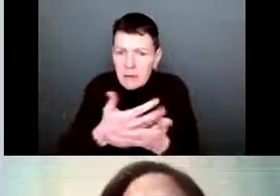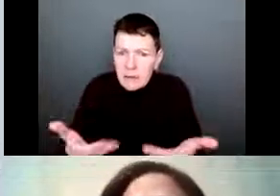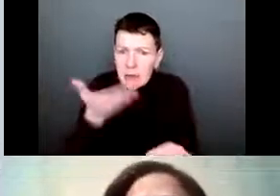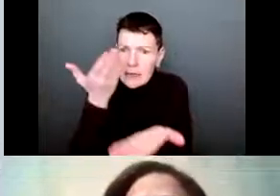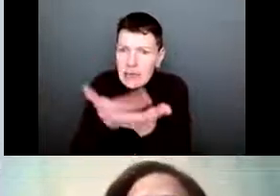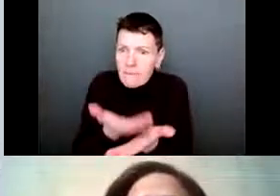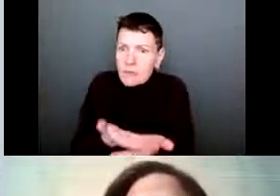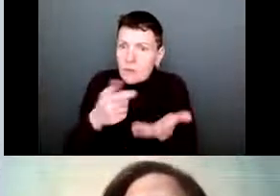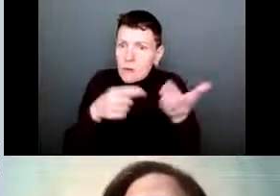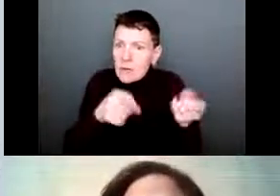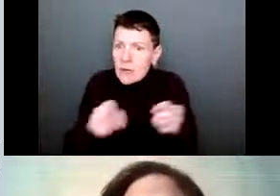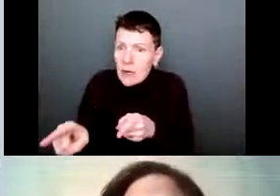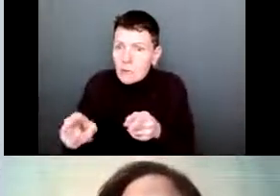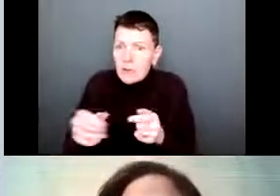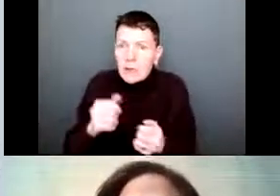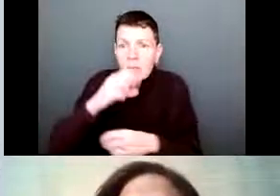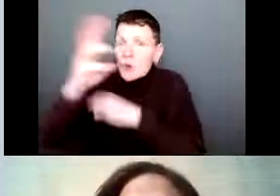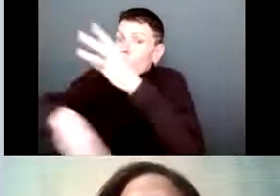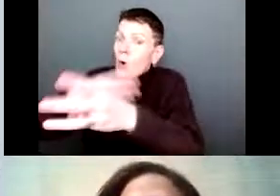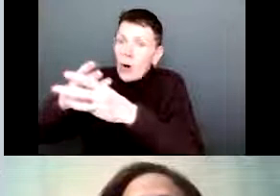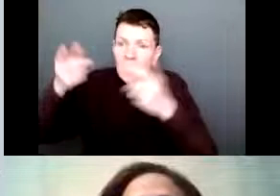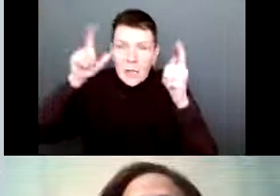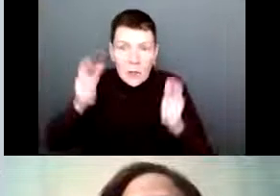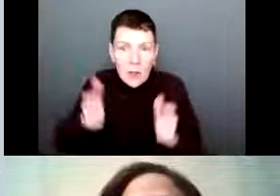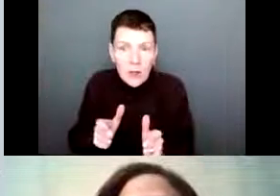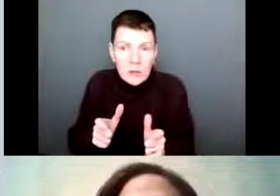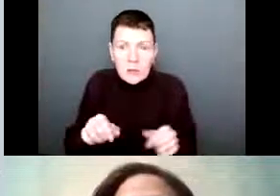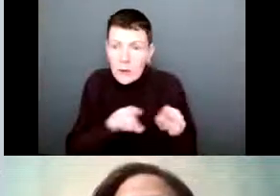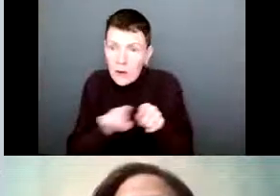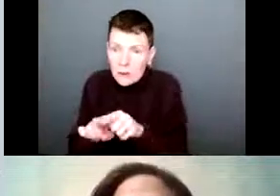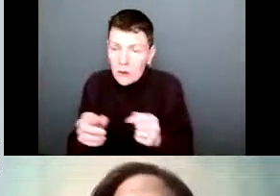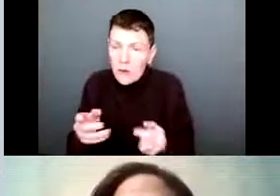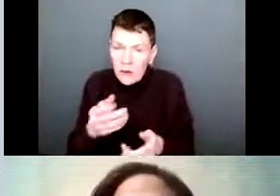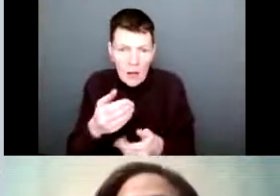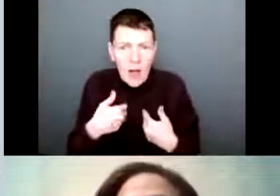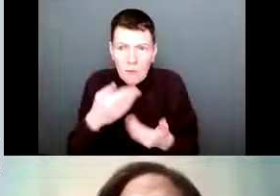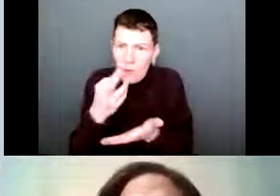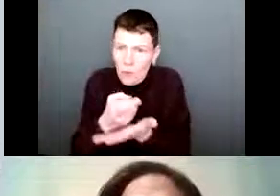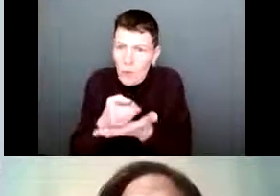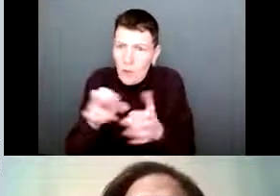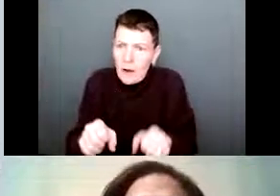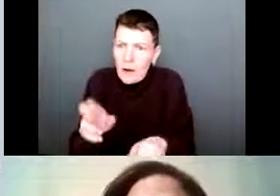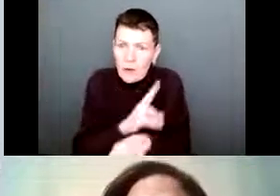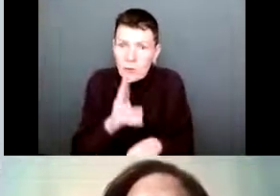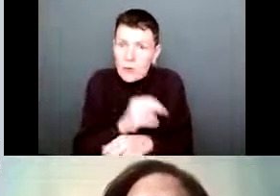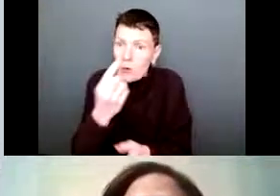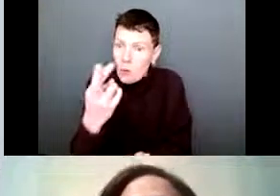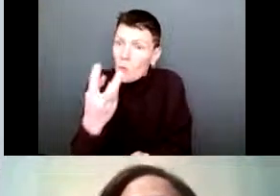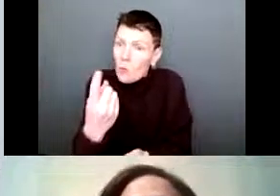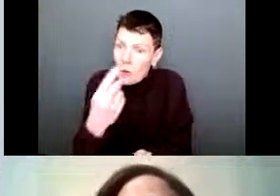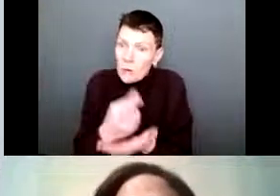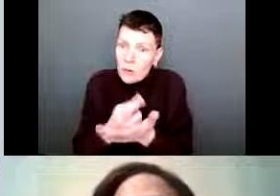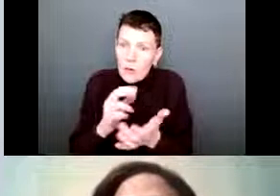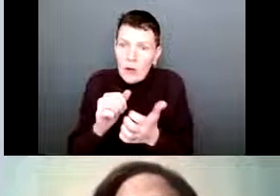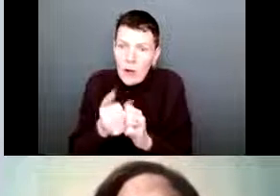evidence of what is happening with hearing loss around the world, it also gave us some resources that we can use. And one of those is how to